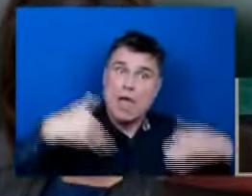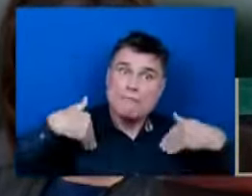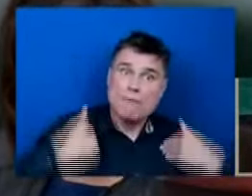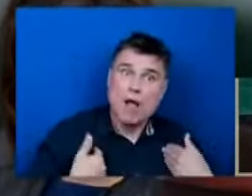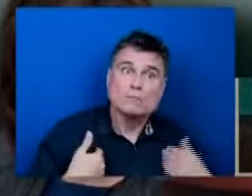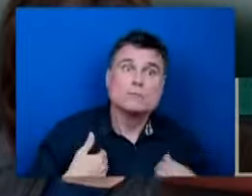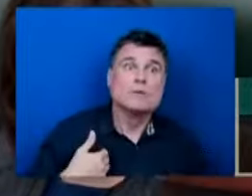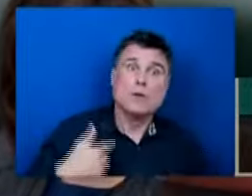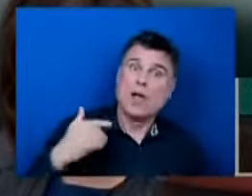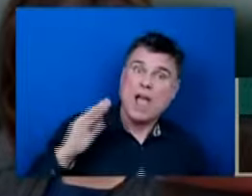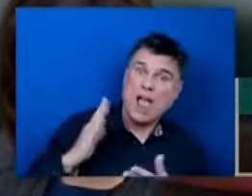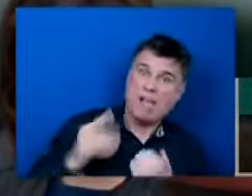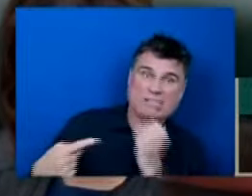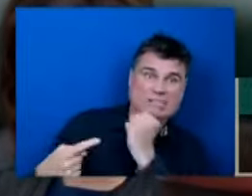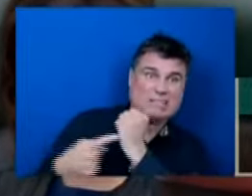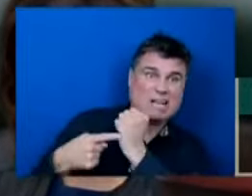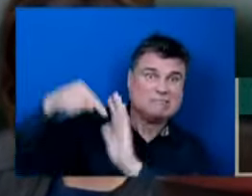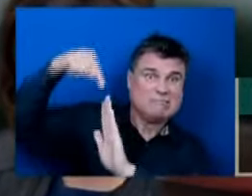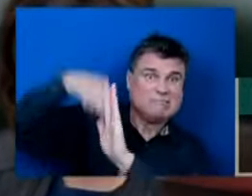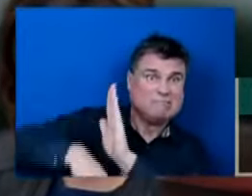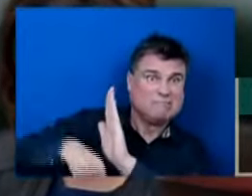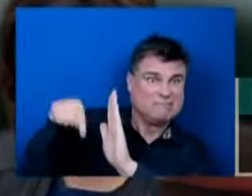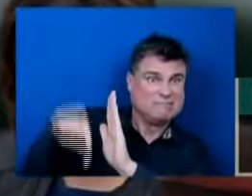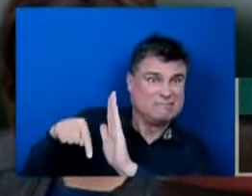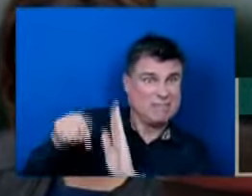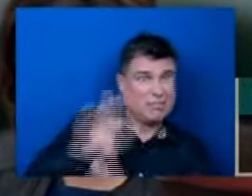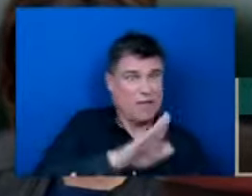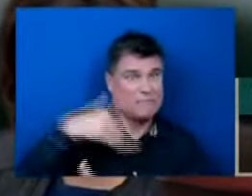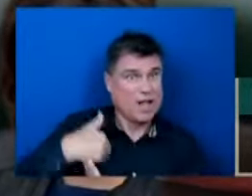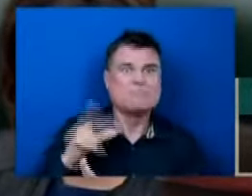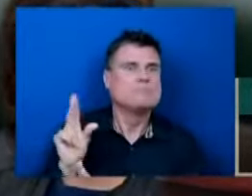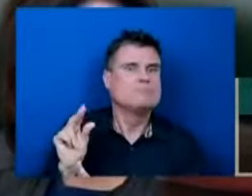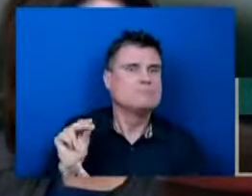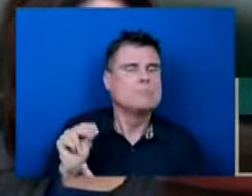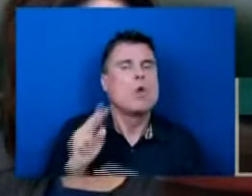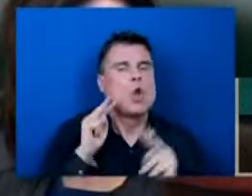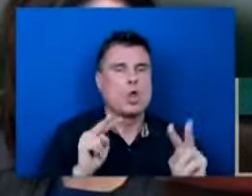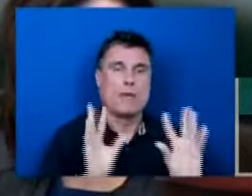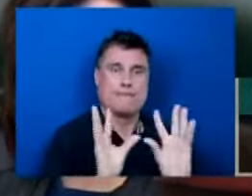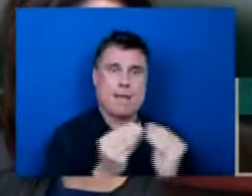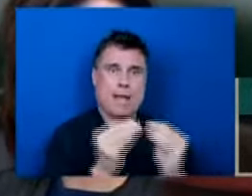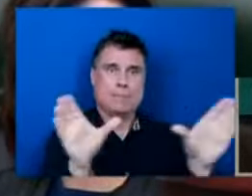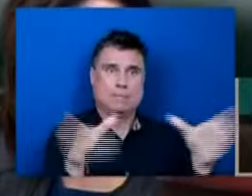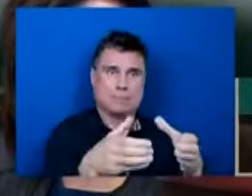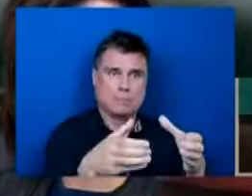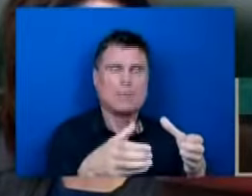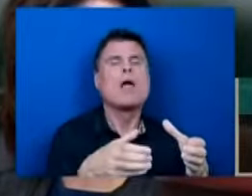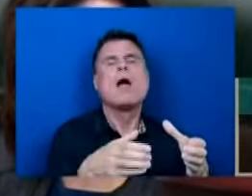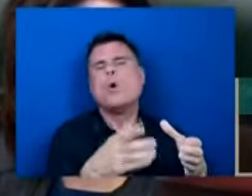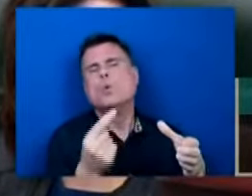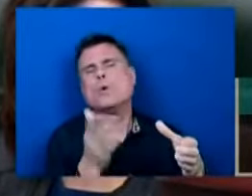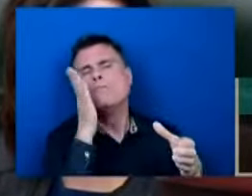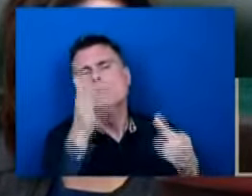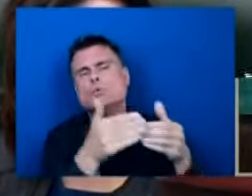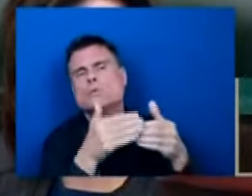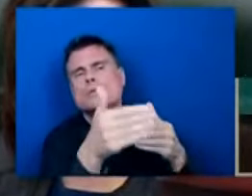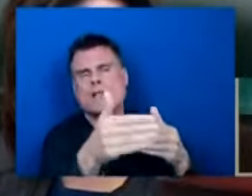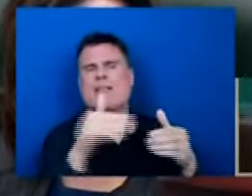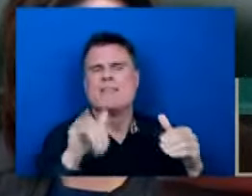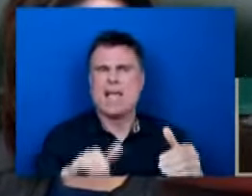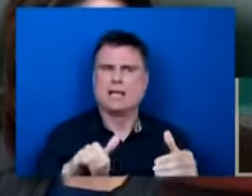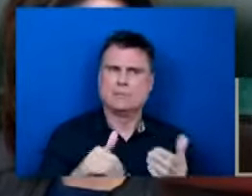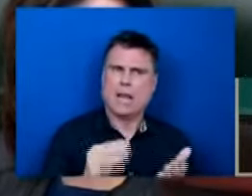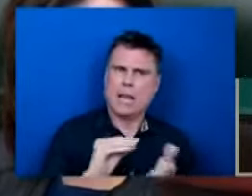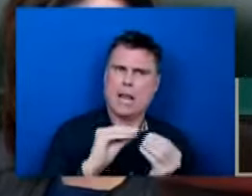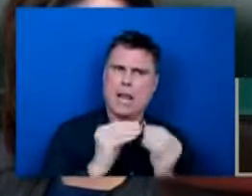families, both now and in the generations to come, that make these numbers matter. And so, Mr. Speaker, it is with this in mind